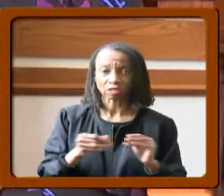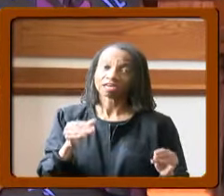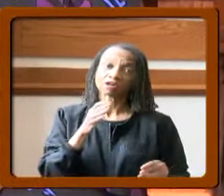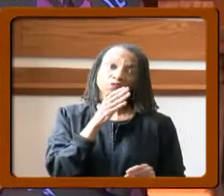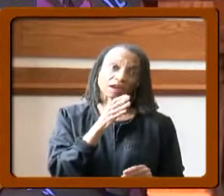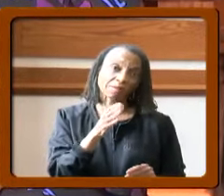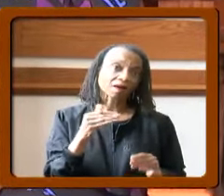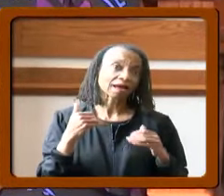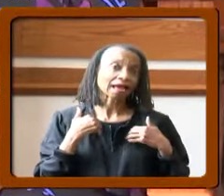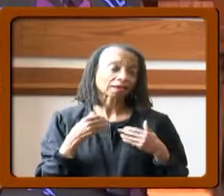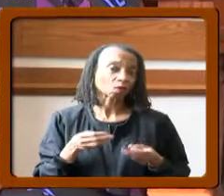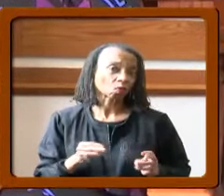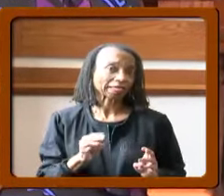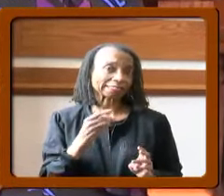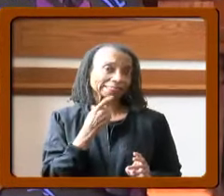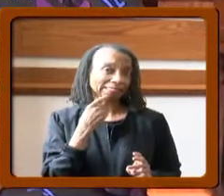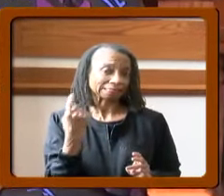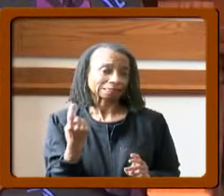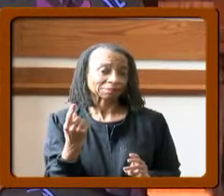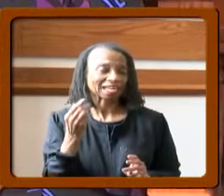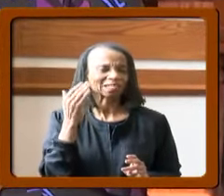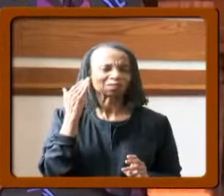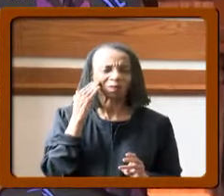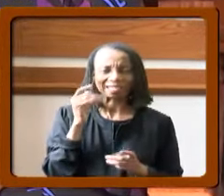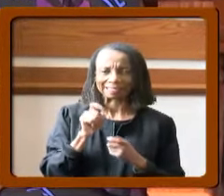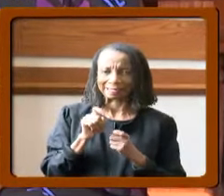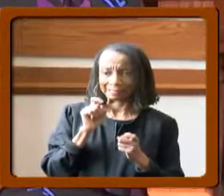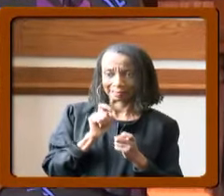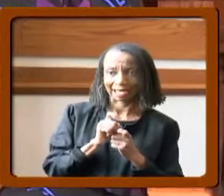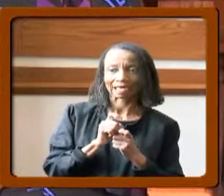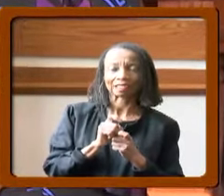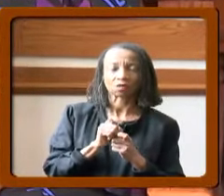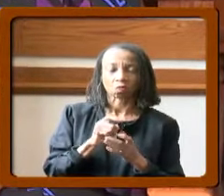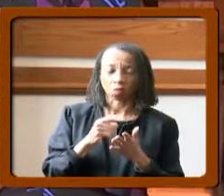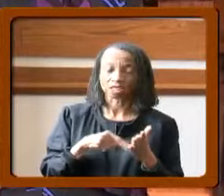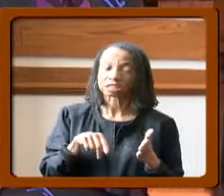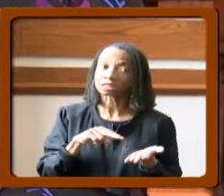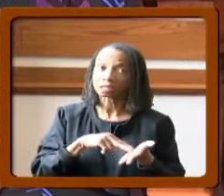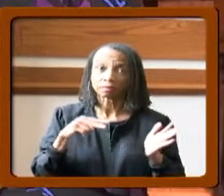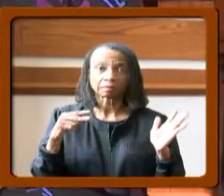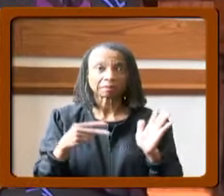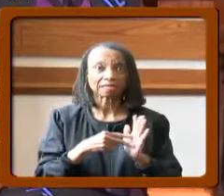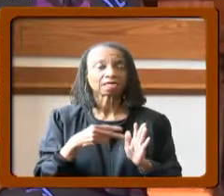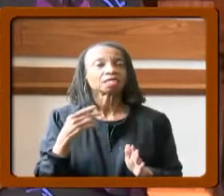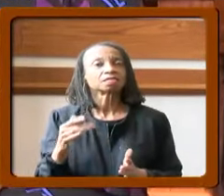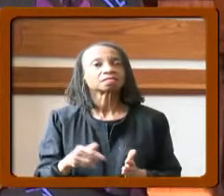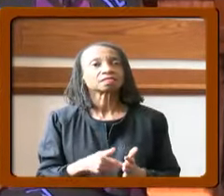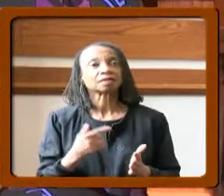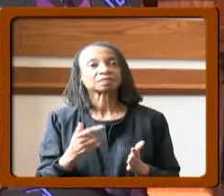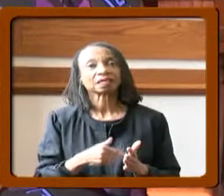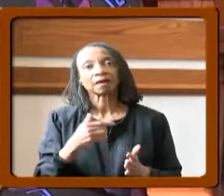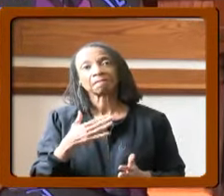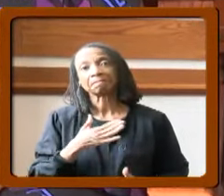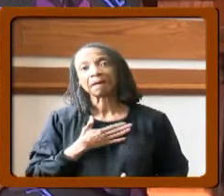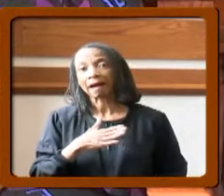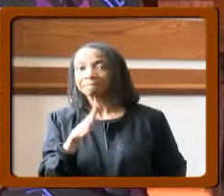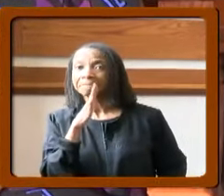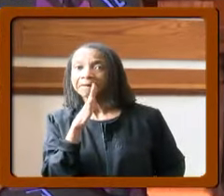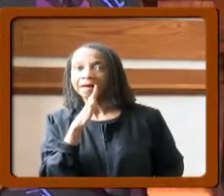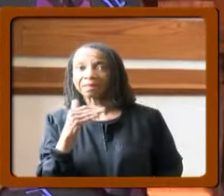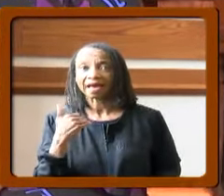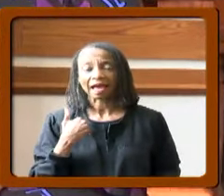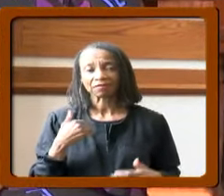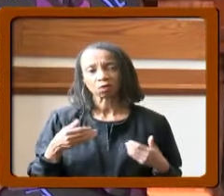had a way of saying stuff and you knew exactly what she meant. Sometimes my mama had a way, you know,